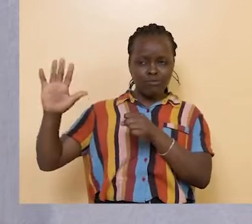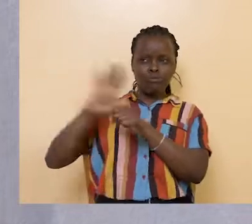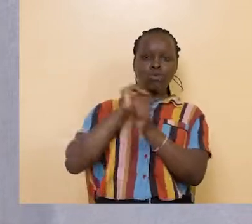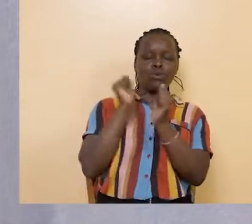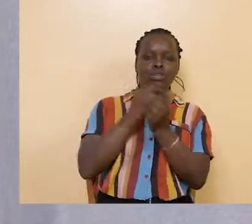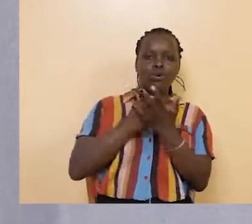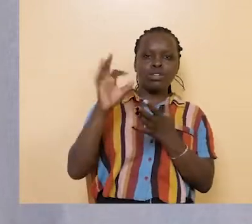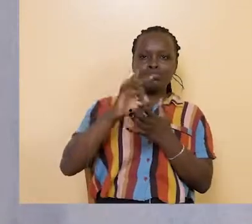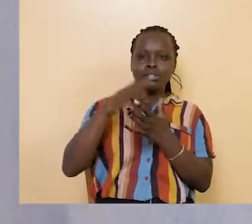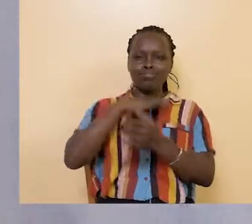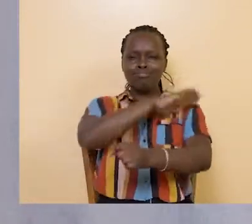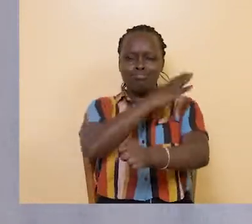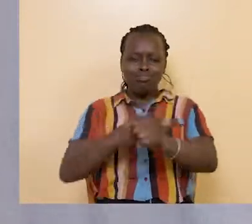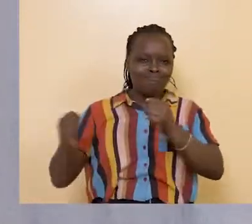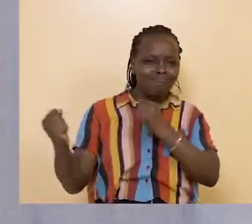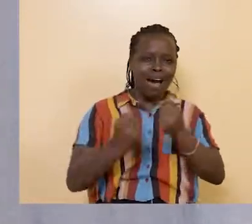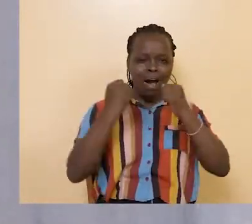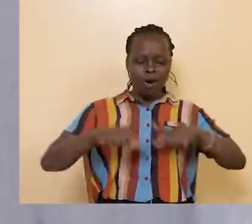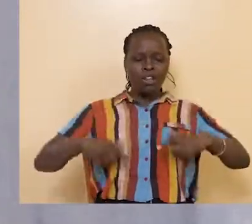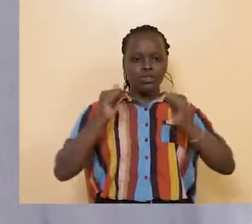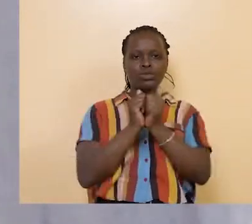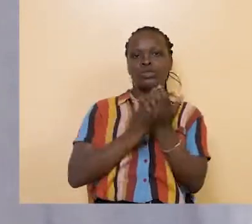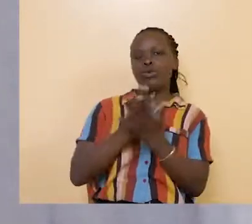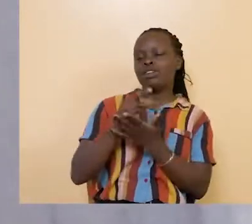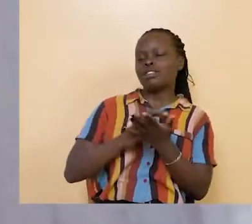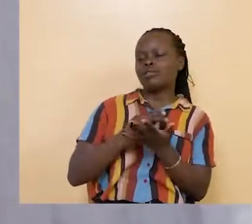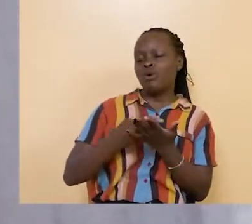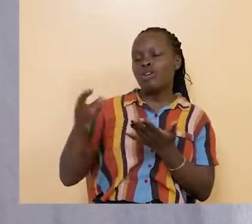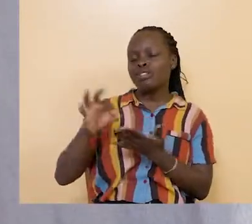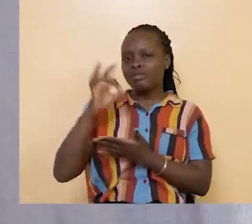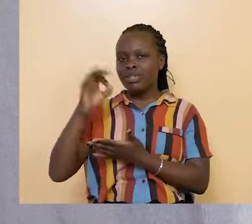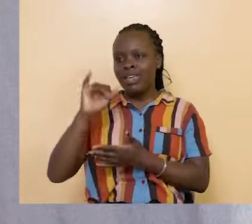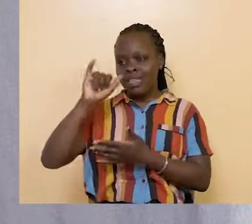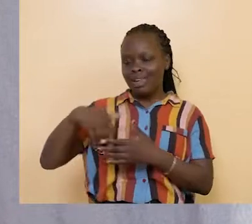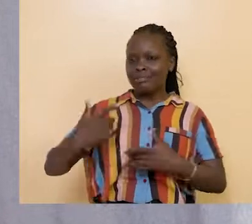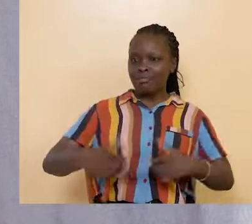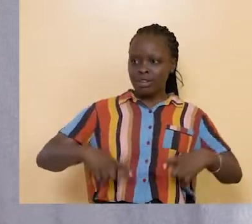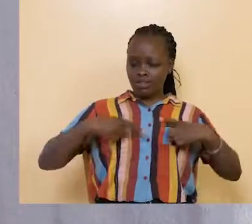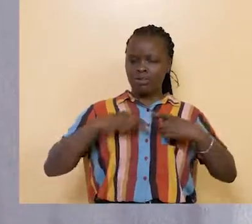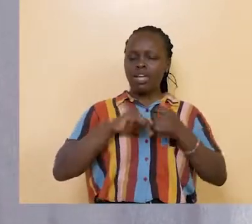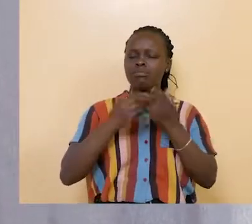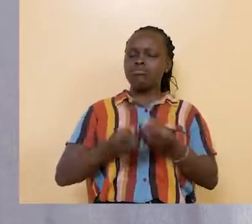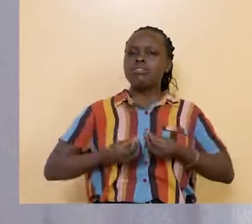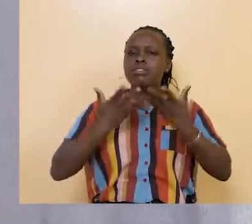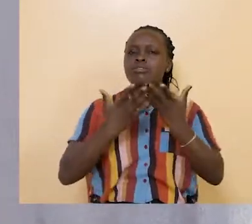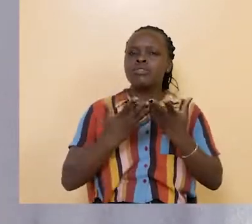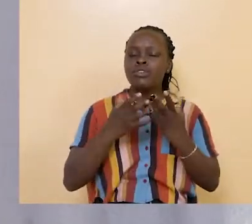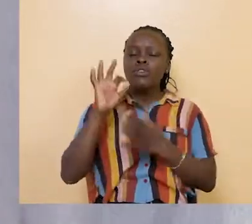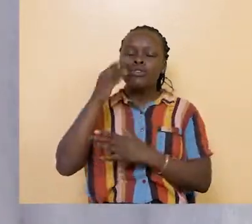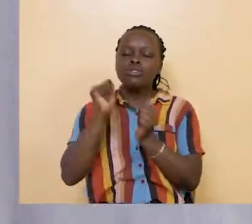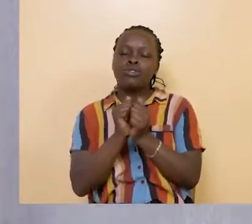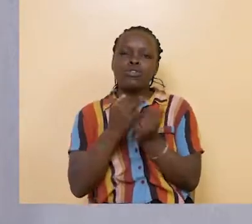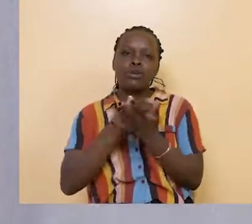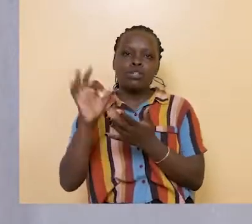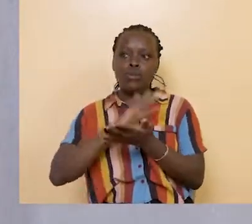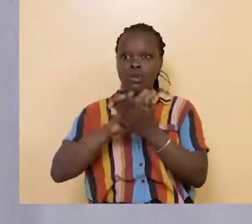Spirit, then we can be empowered to live by the Spirit and to live the kind of life that produces the fruit of the Spirit. Without